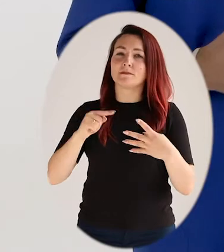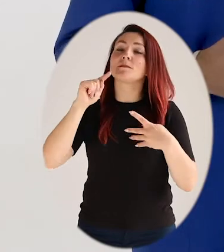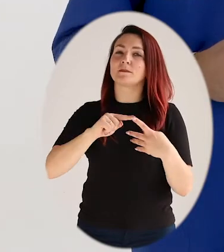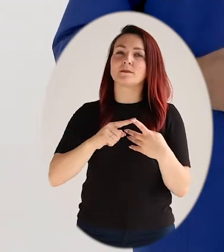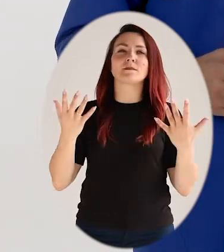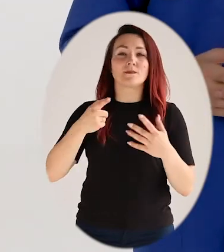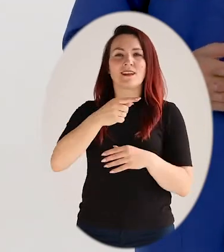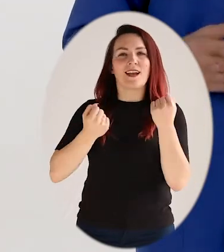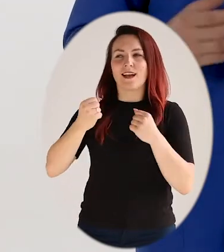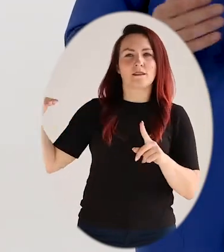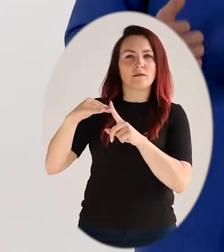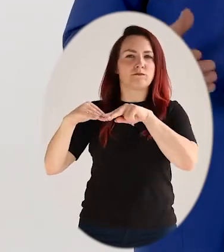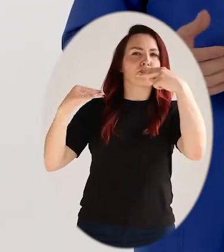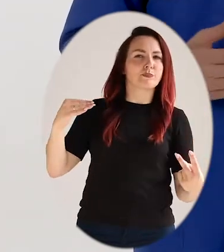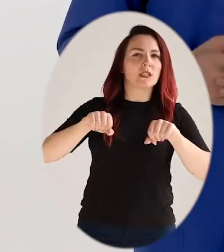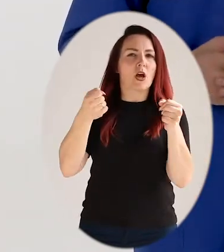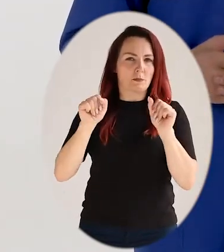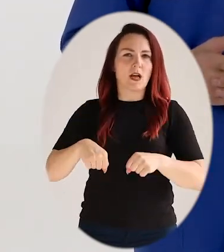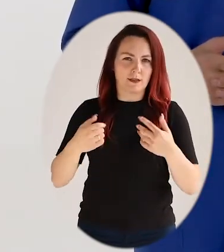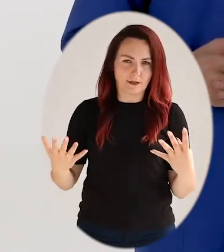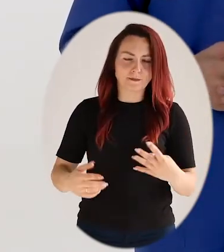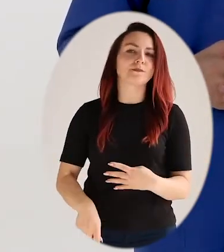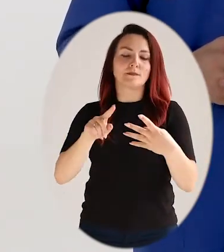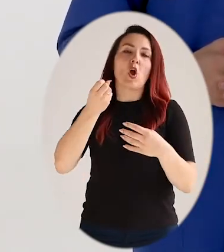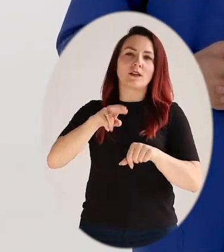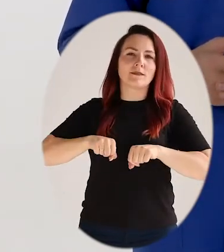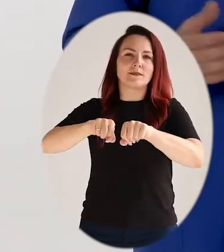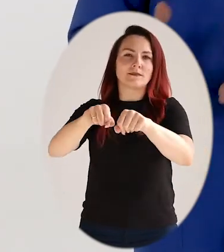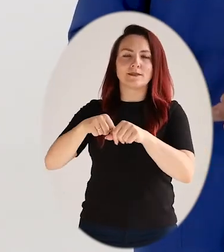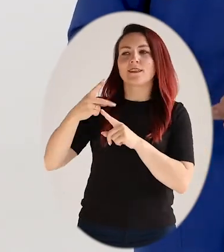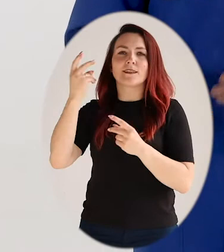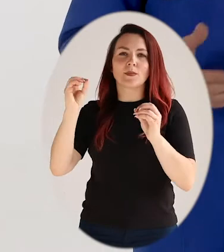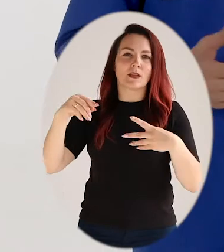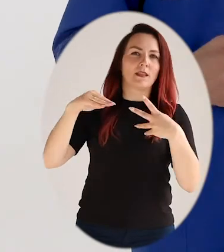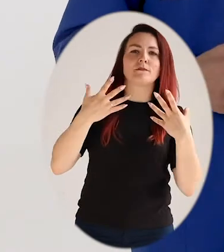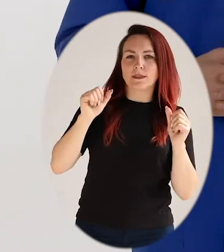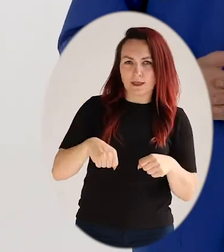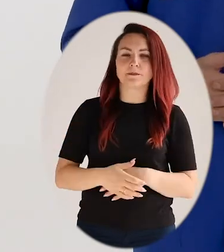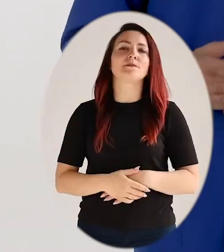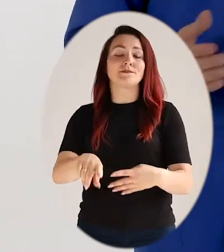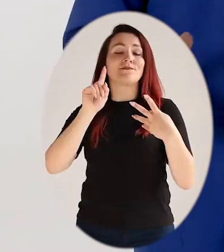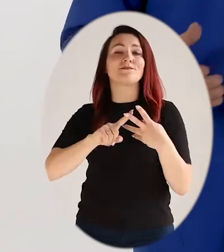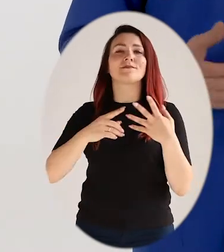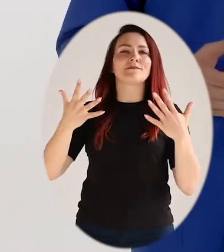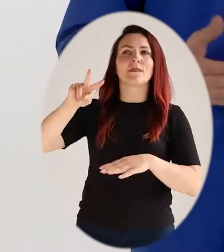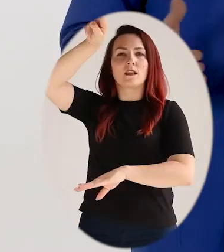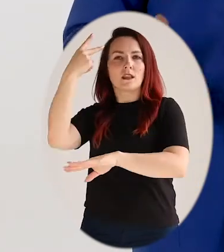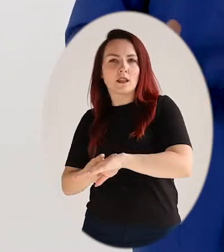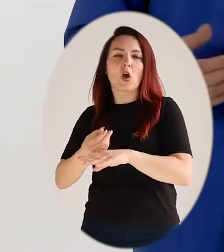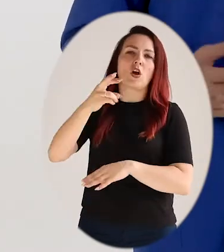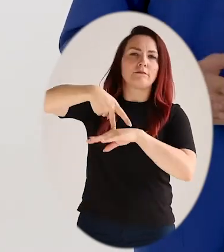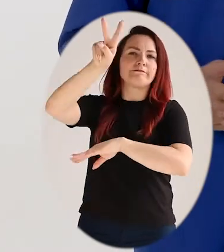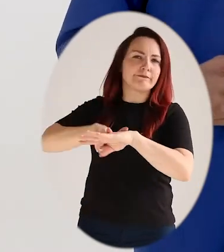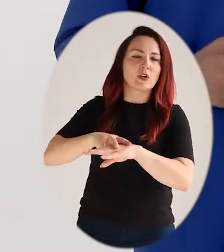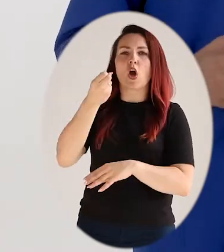the enterprise are injuries associated with collisions with operated vehicles, self-propelled vehicles and carts,